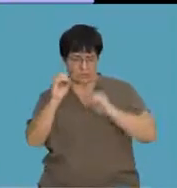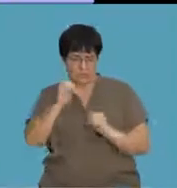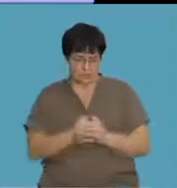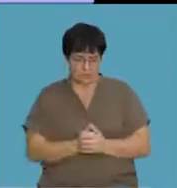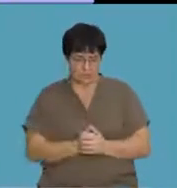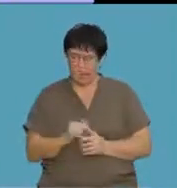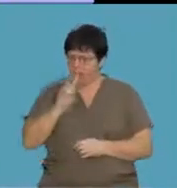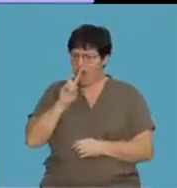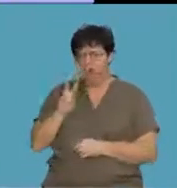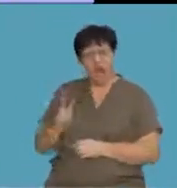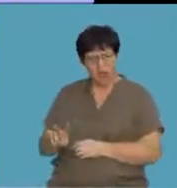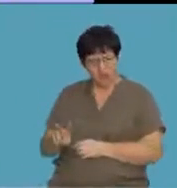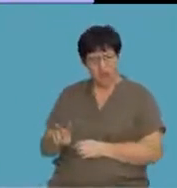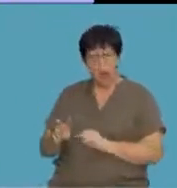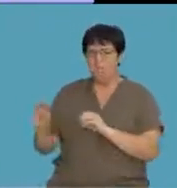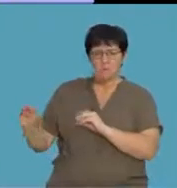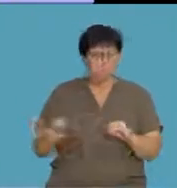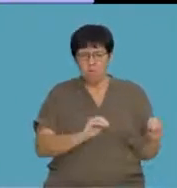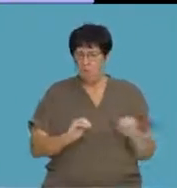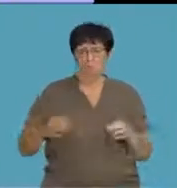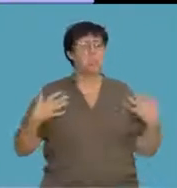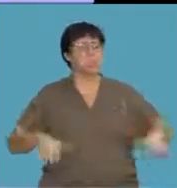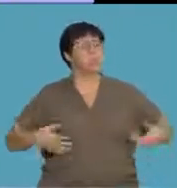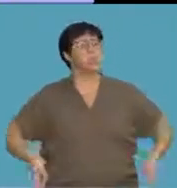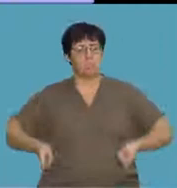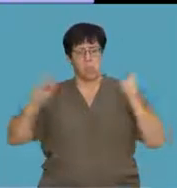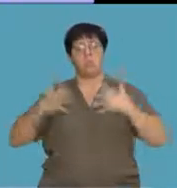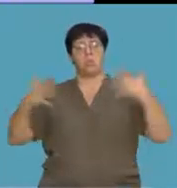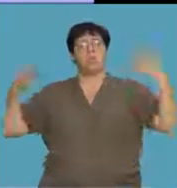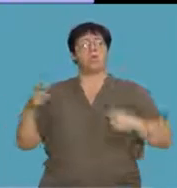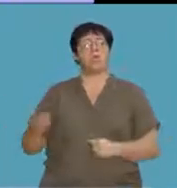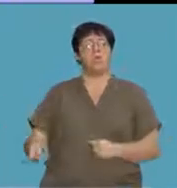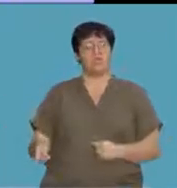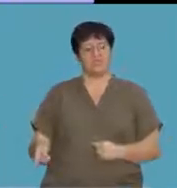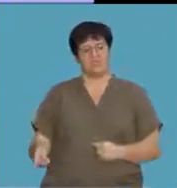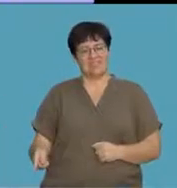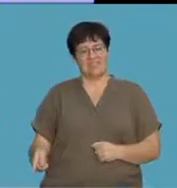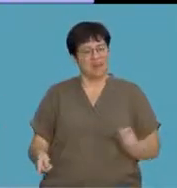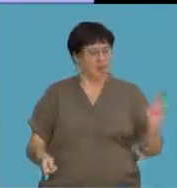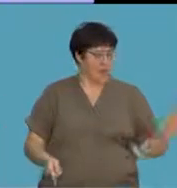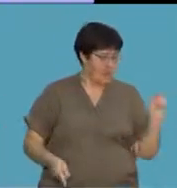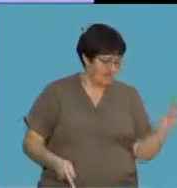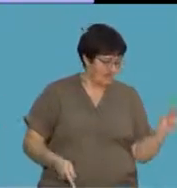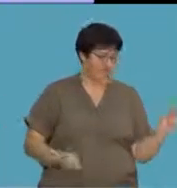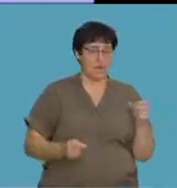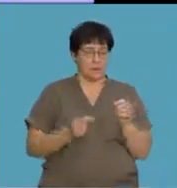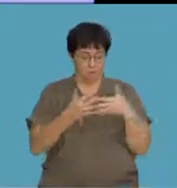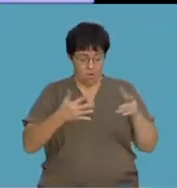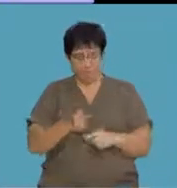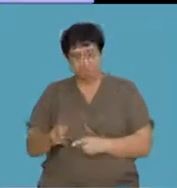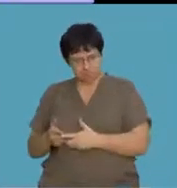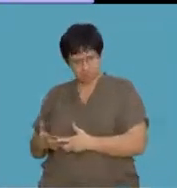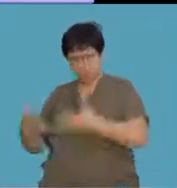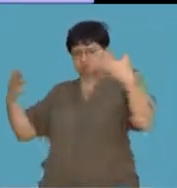tell that the extent of movement of particles is by comparison far greater than those of a liquid as well